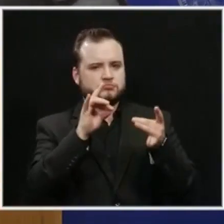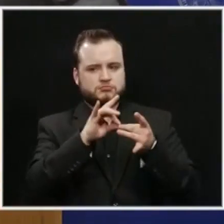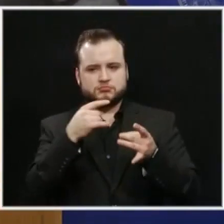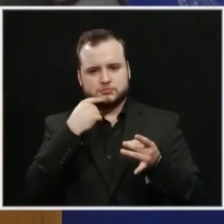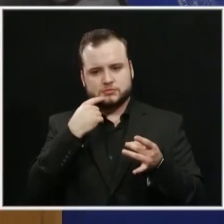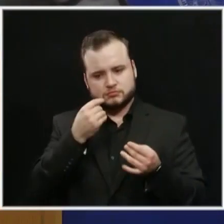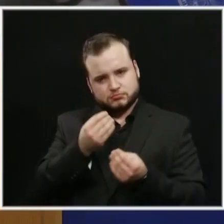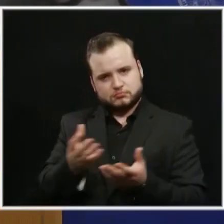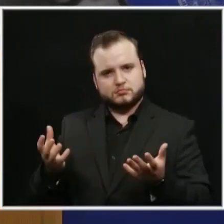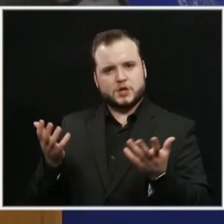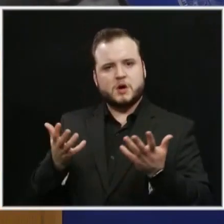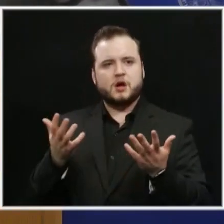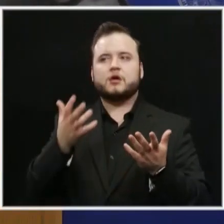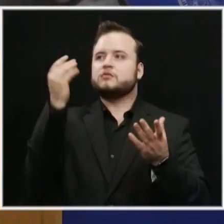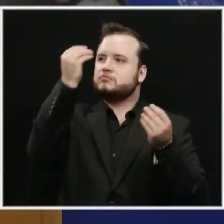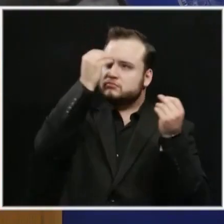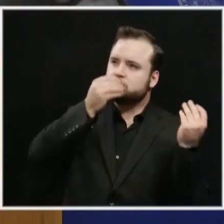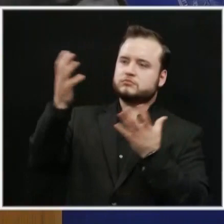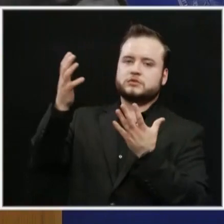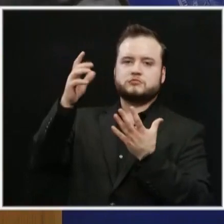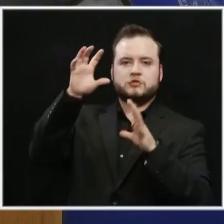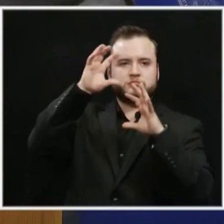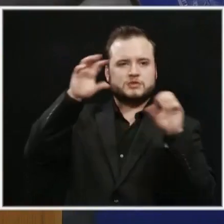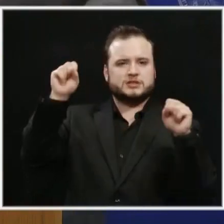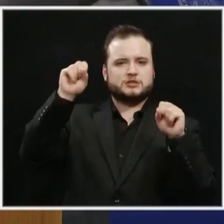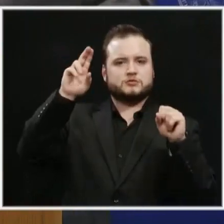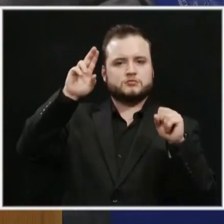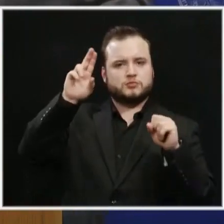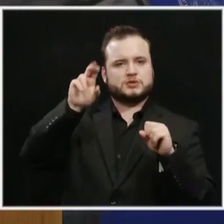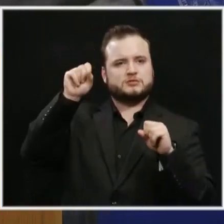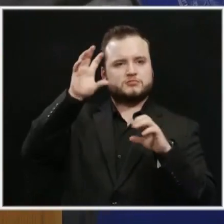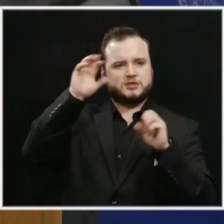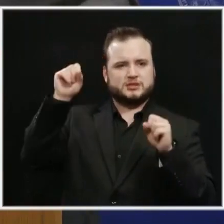hours to the president and the vice president. I got no return.